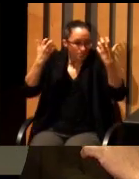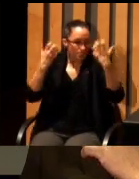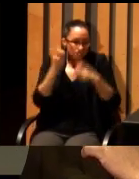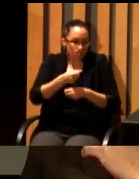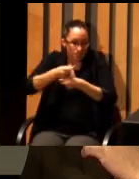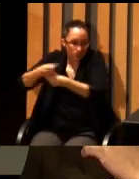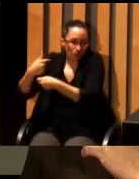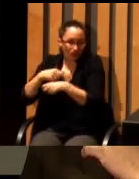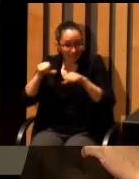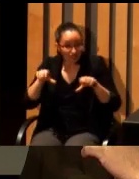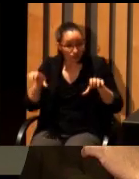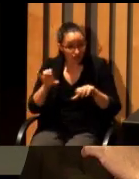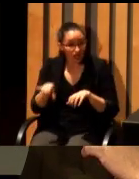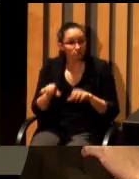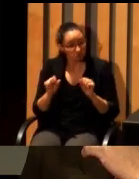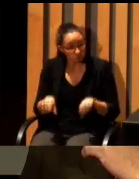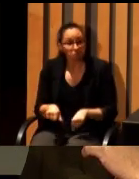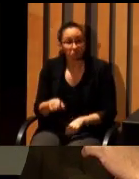luxury boxes.